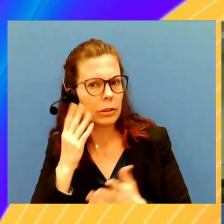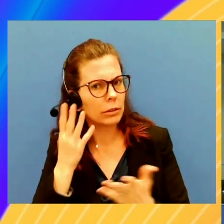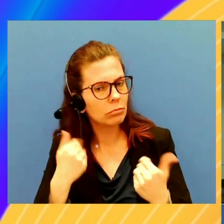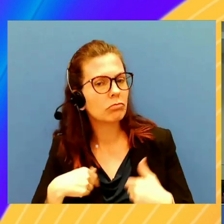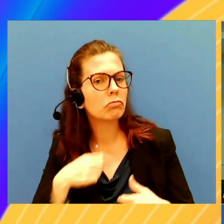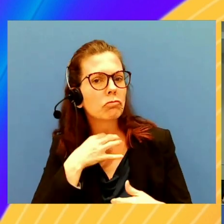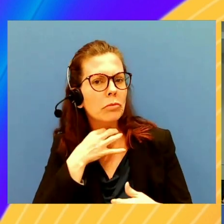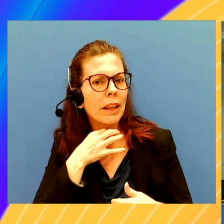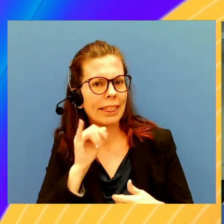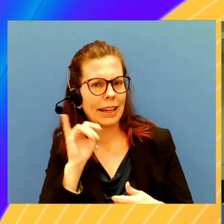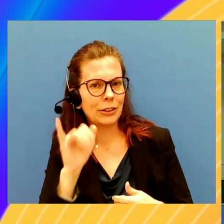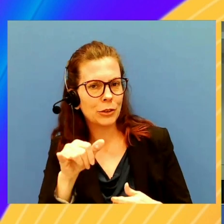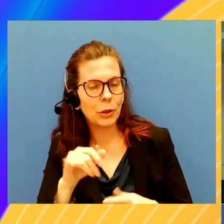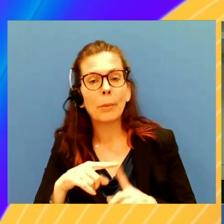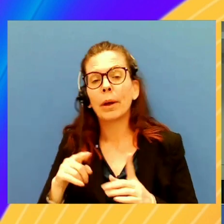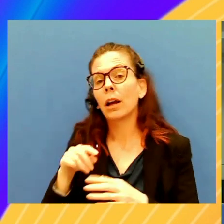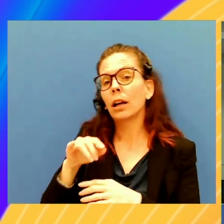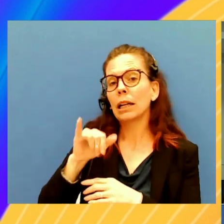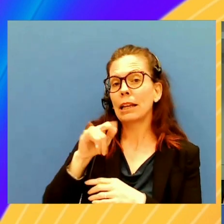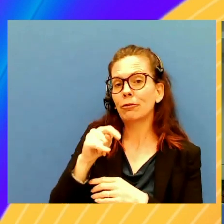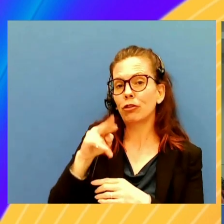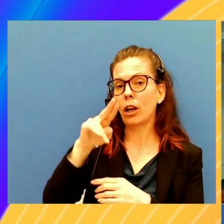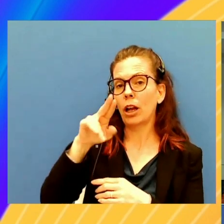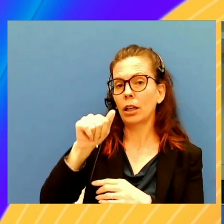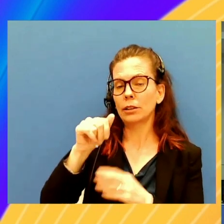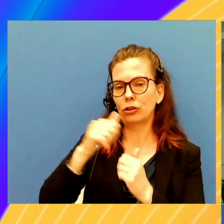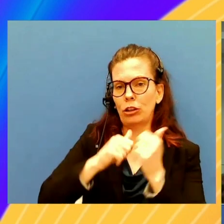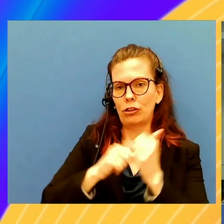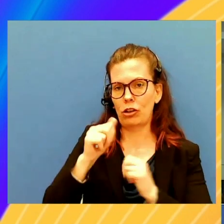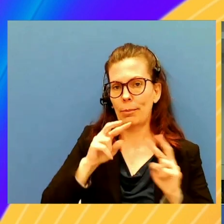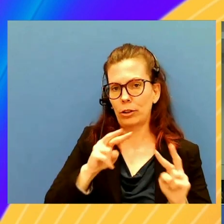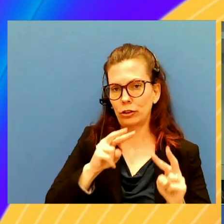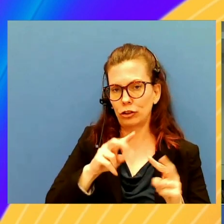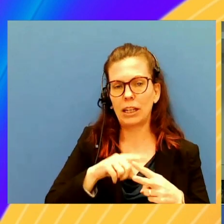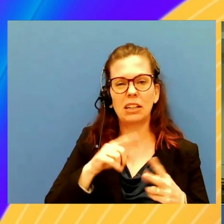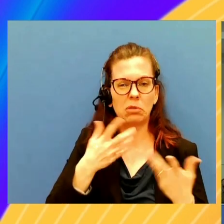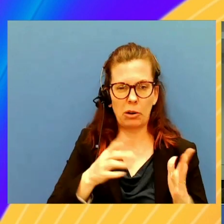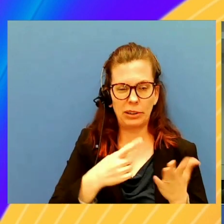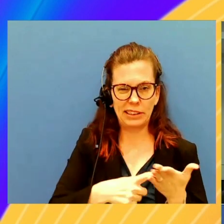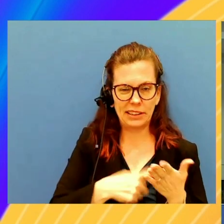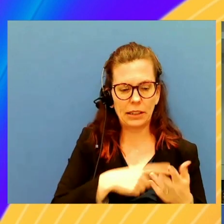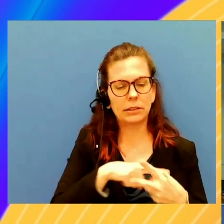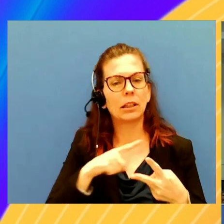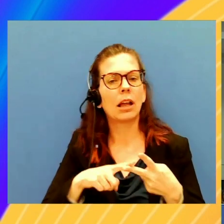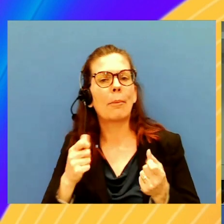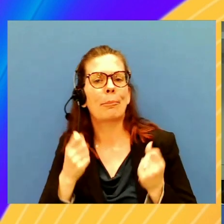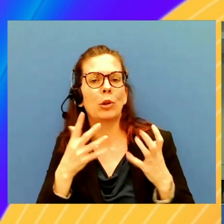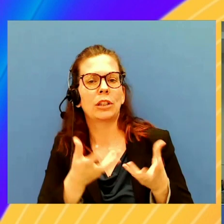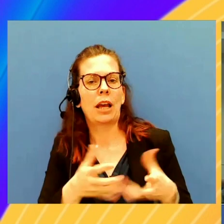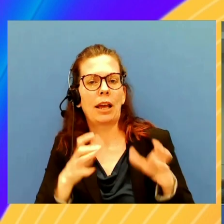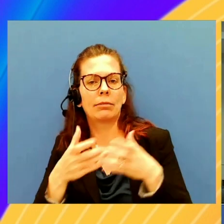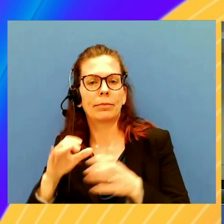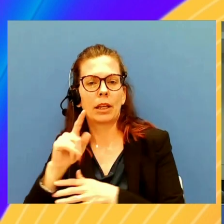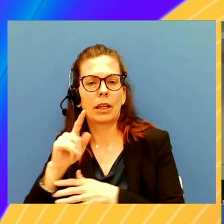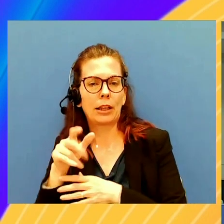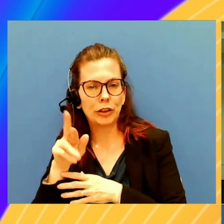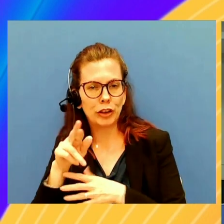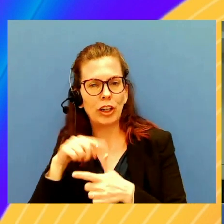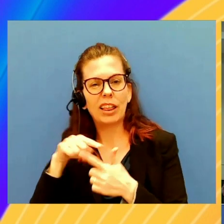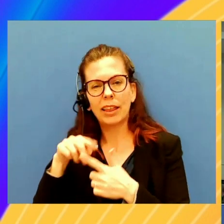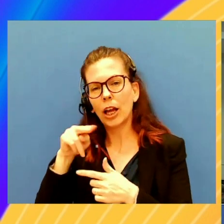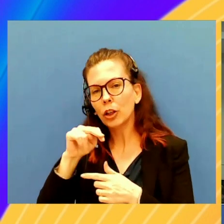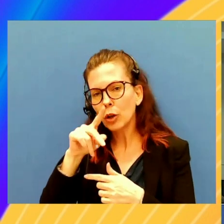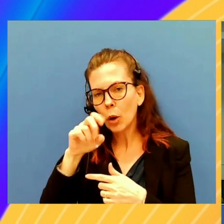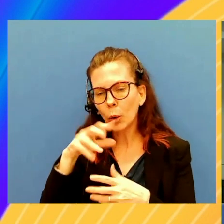So infrastructure monitoring, you talked to us about that. Multi-cluster monitoring, we kind of talked about the clusters and the nodes within the cluster.